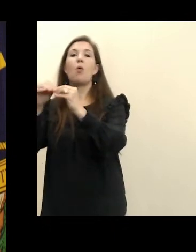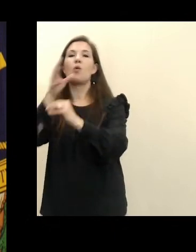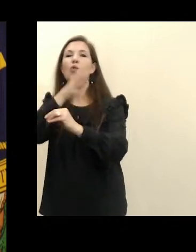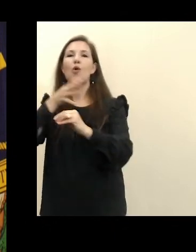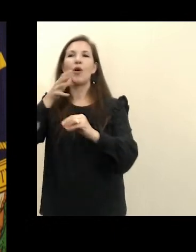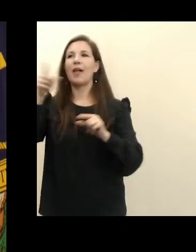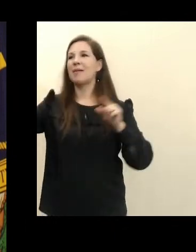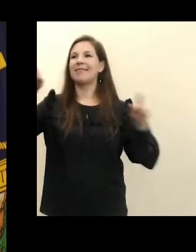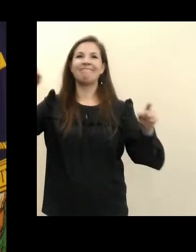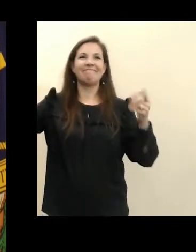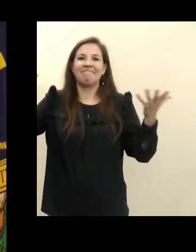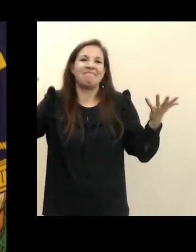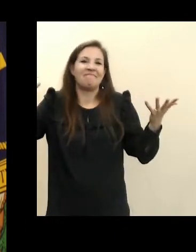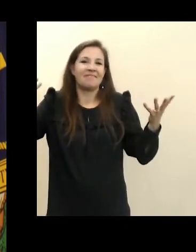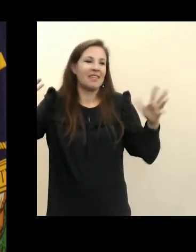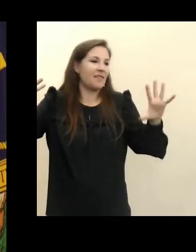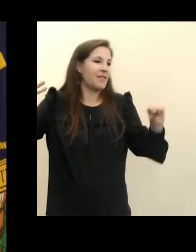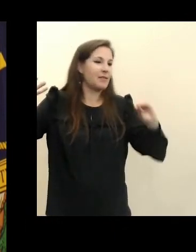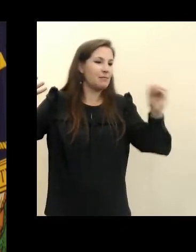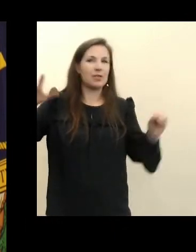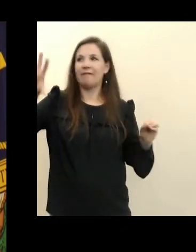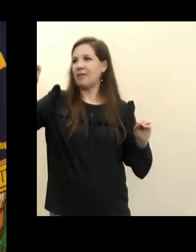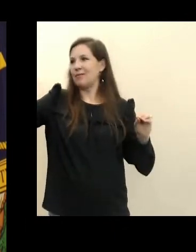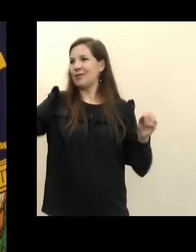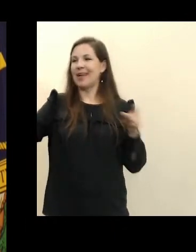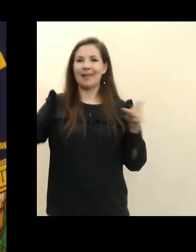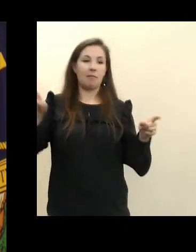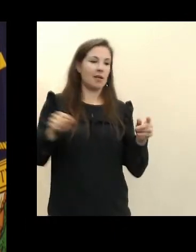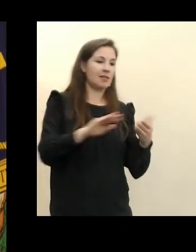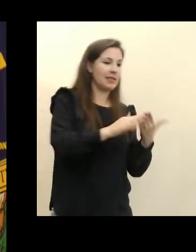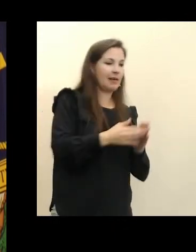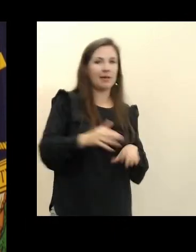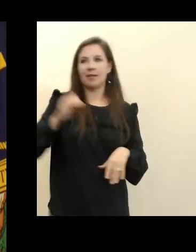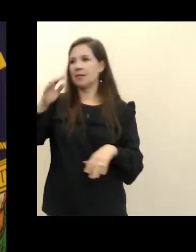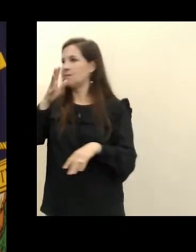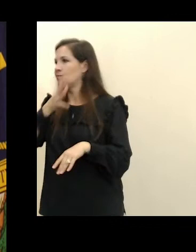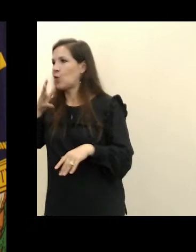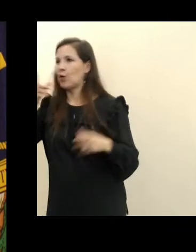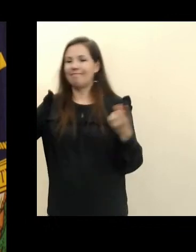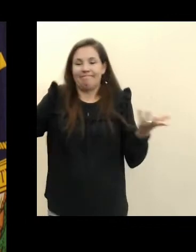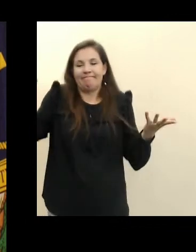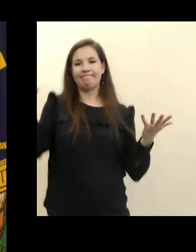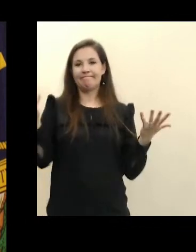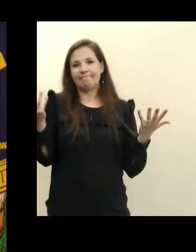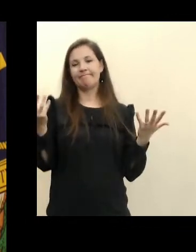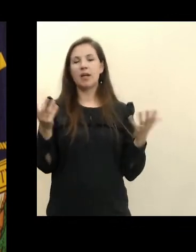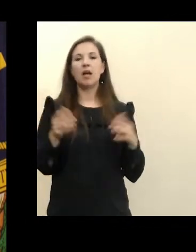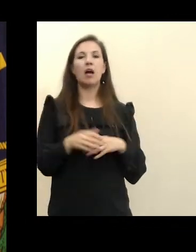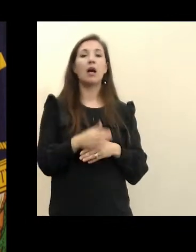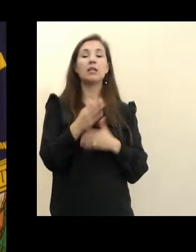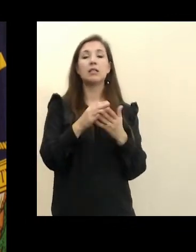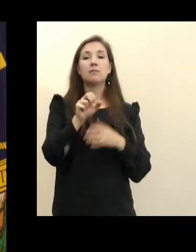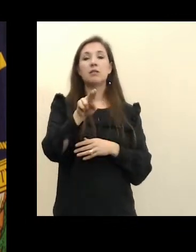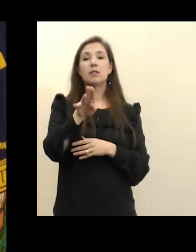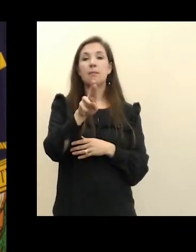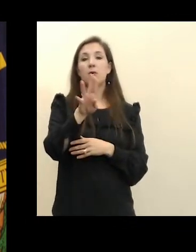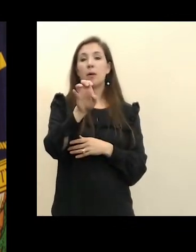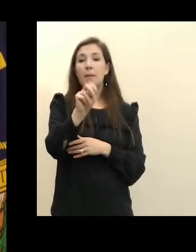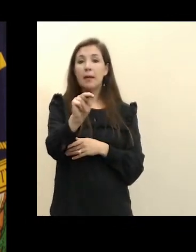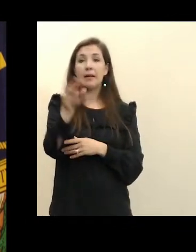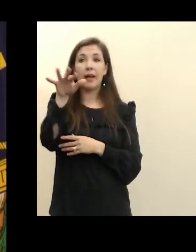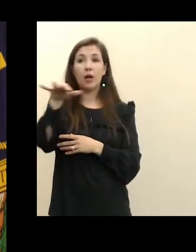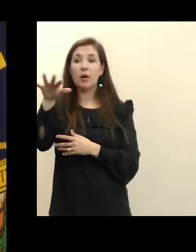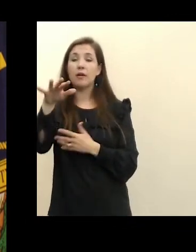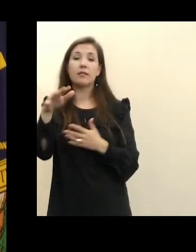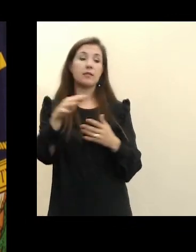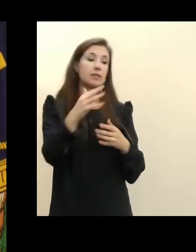areas of Erie County, where it's only like 50% of the people in those communities that have been vaccinated. Then you look at some suburban areas as well as parts of